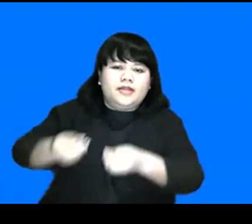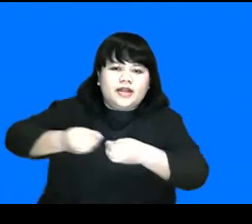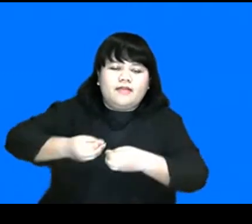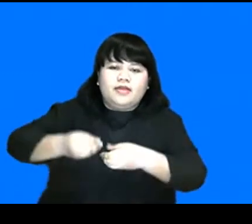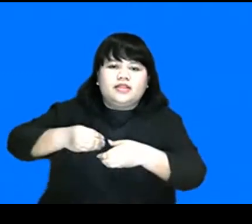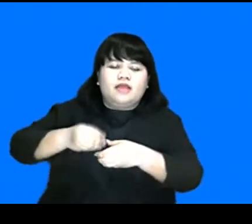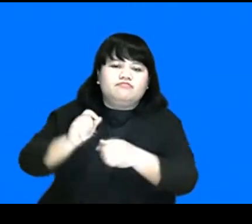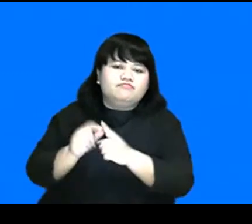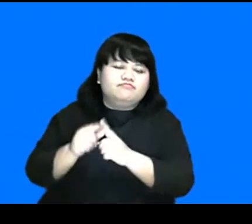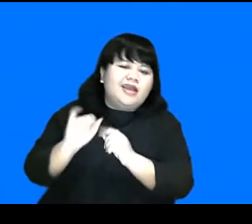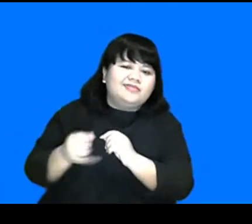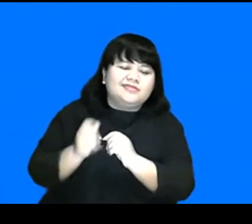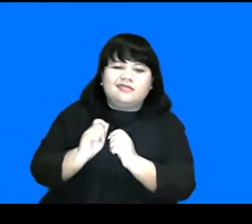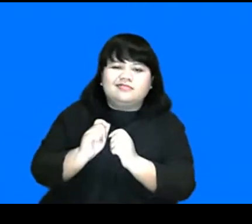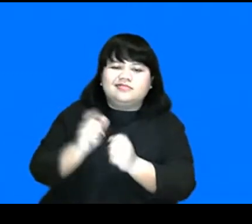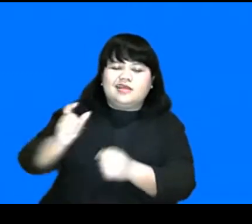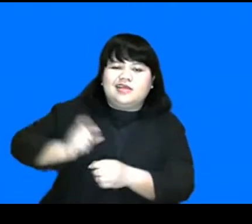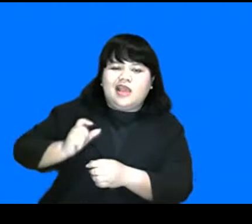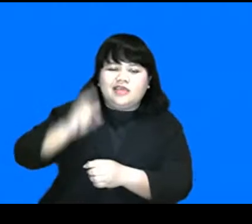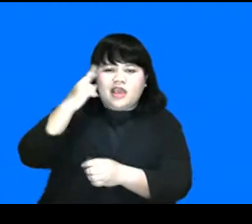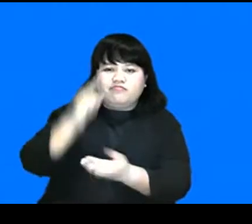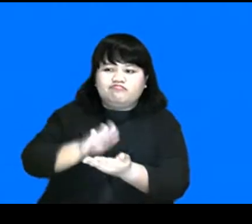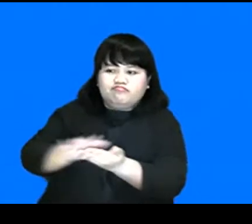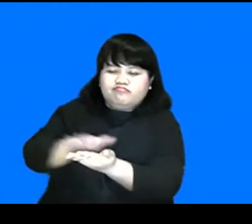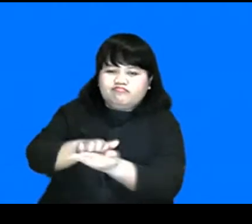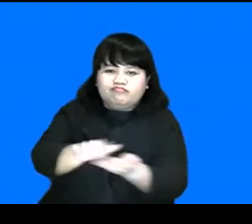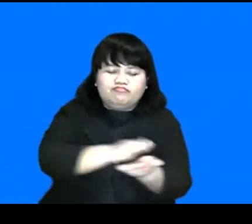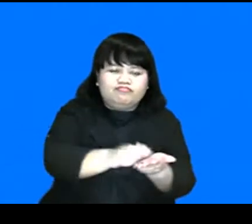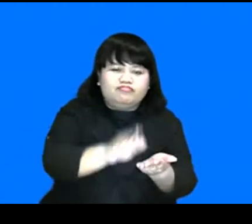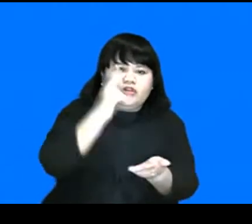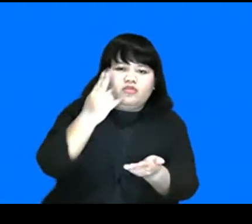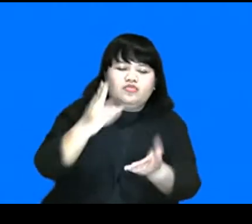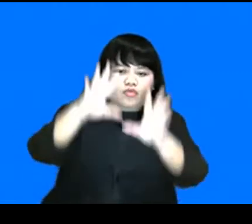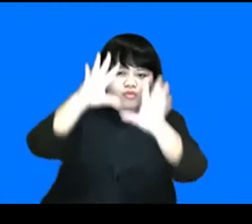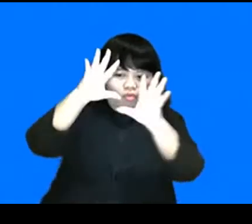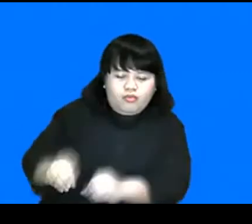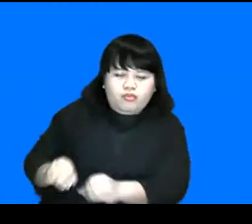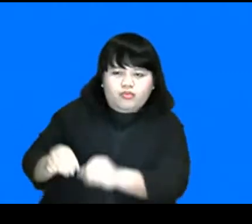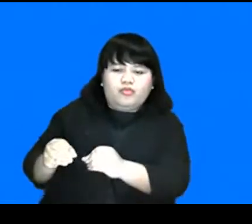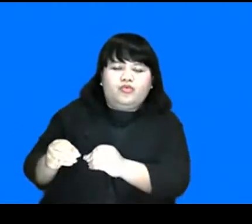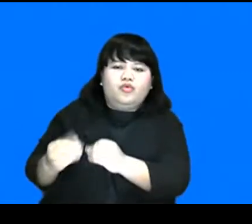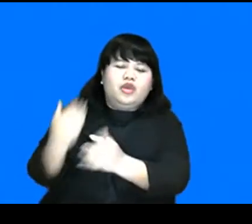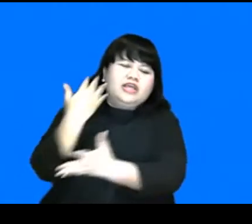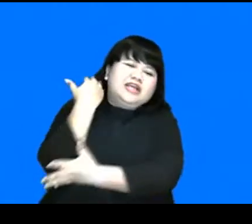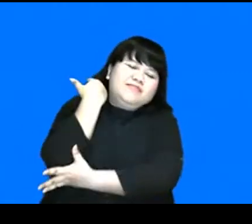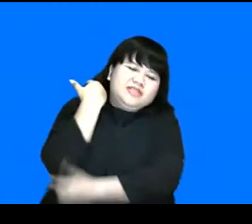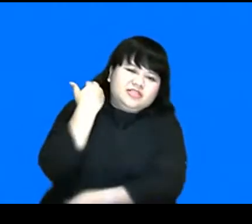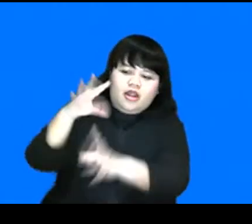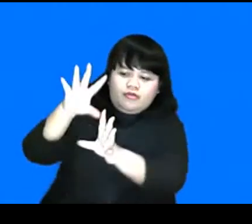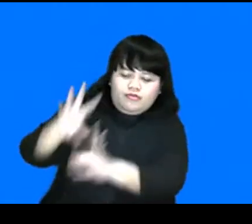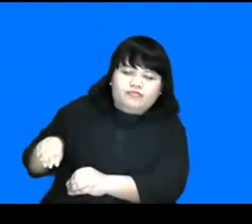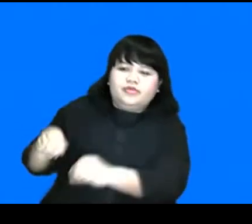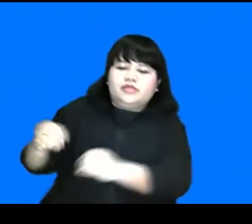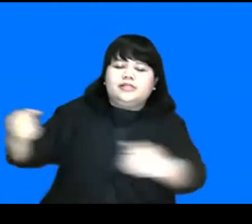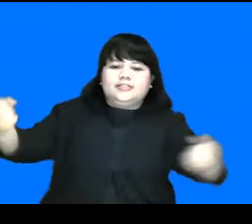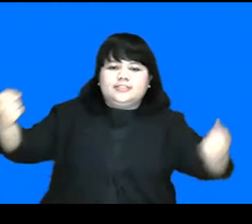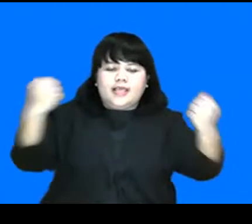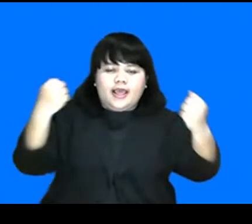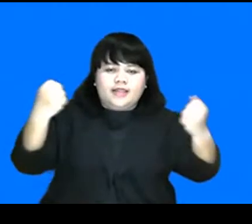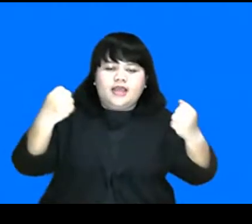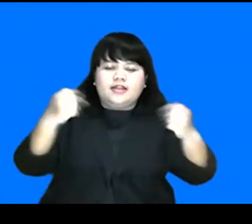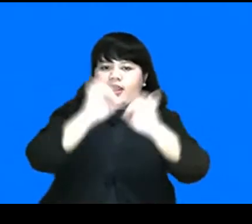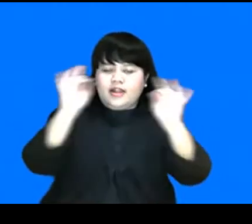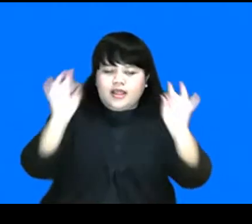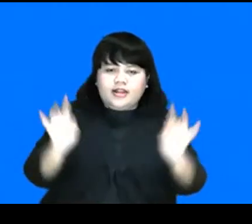for poverty alleviation, mm-hmm. building a health and something else. And it will increase